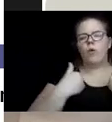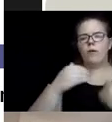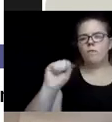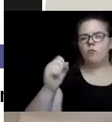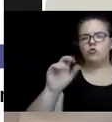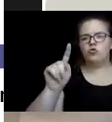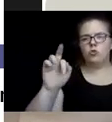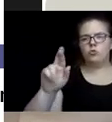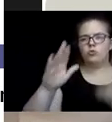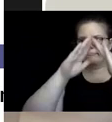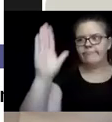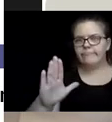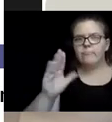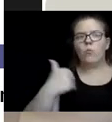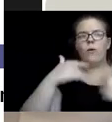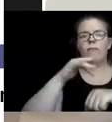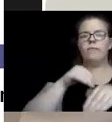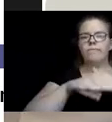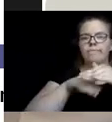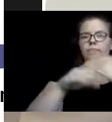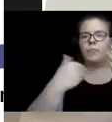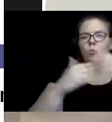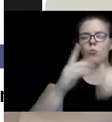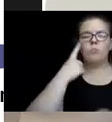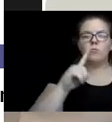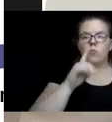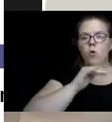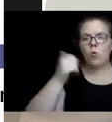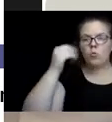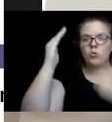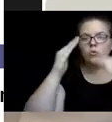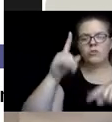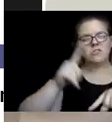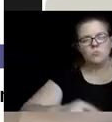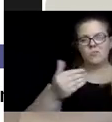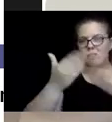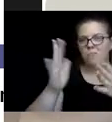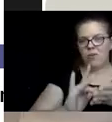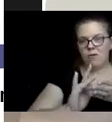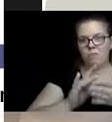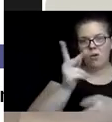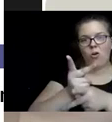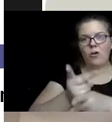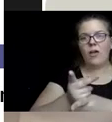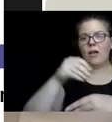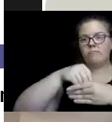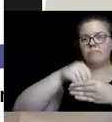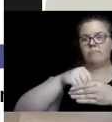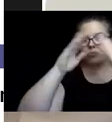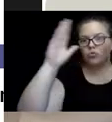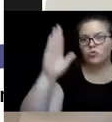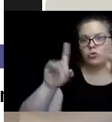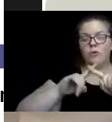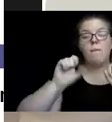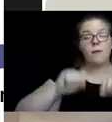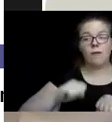accessible rooms for older adults. We cannot provide medical care in our shelter, but we can provide